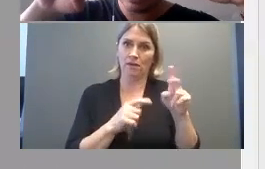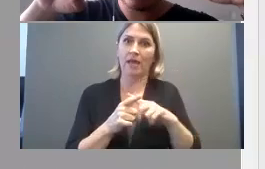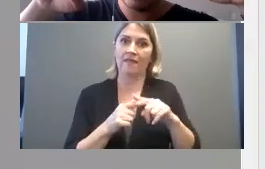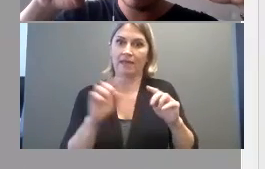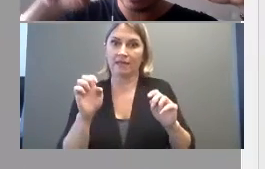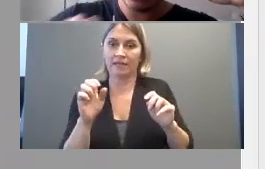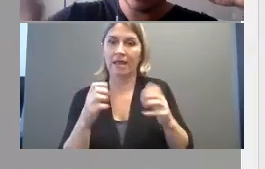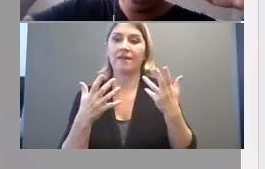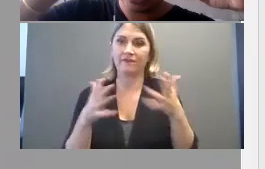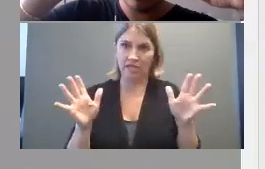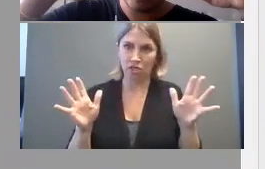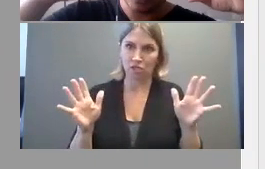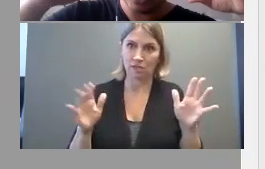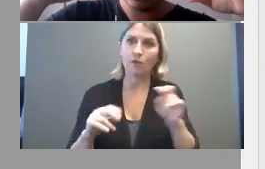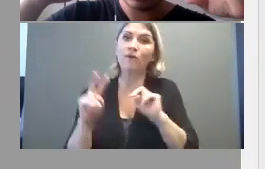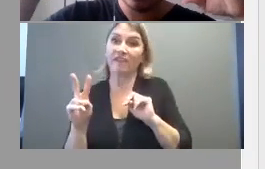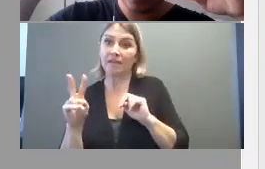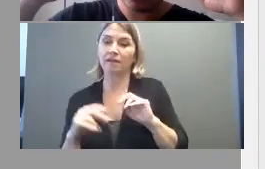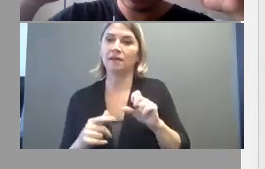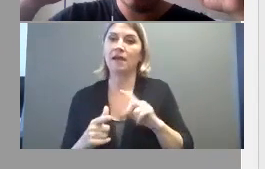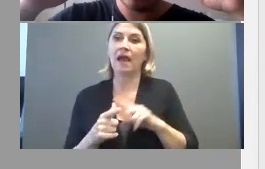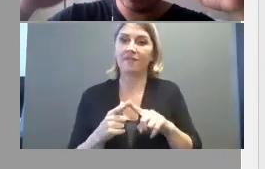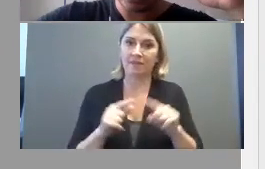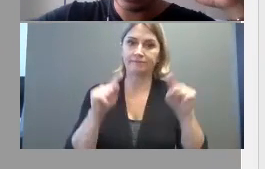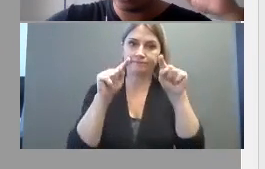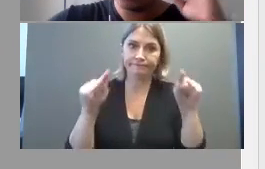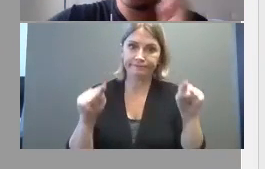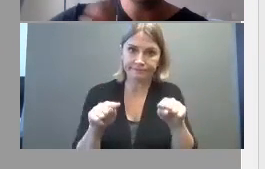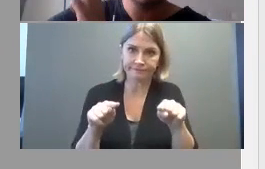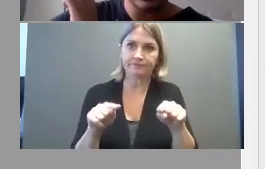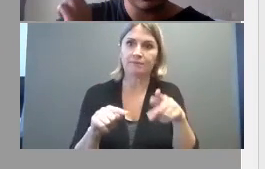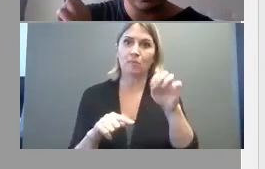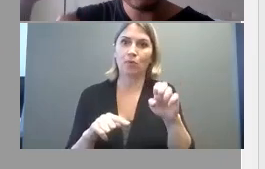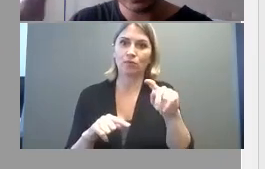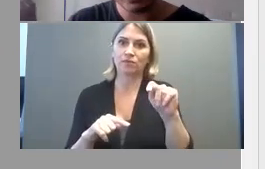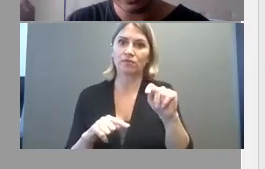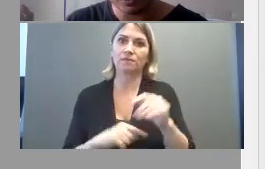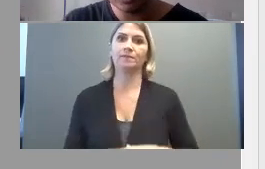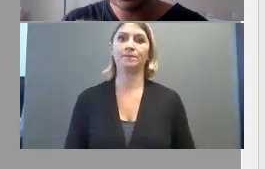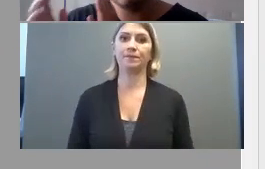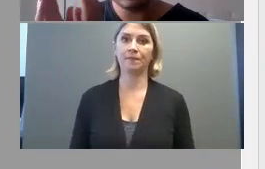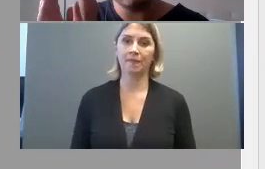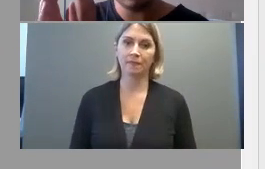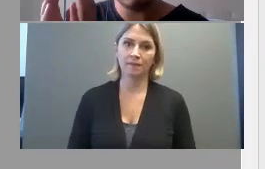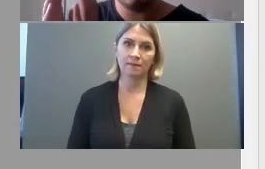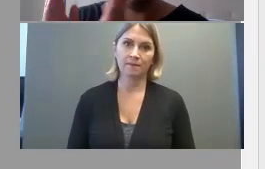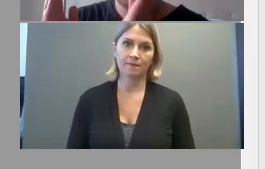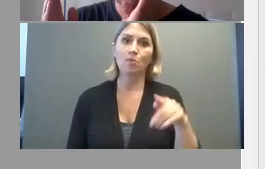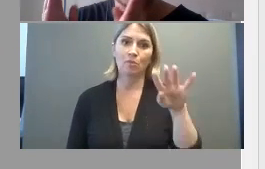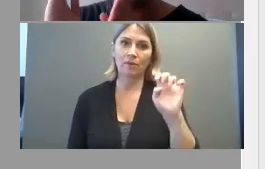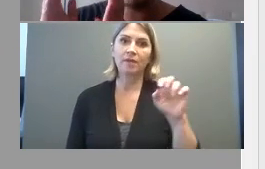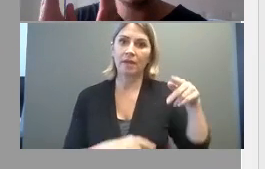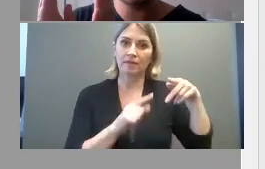Once I start with V, I need to finish up with V, and once I'm done with V, I need to also then at some point finish with U. So V would,